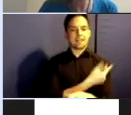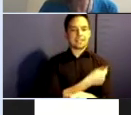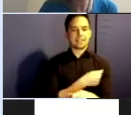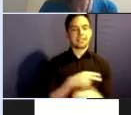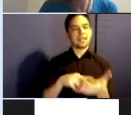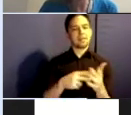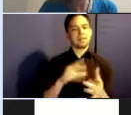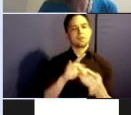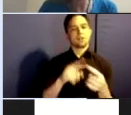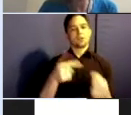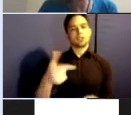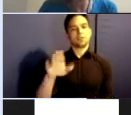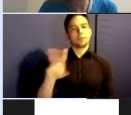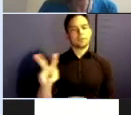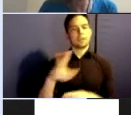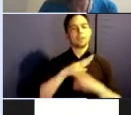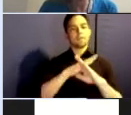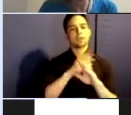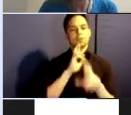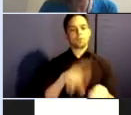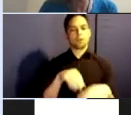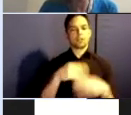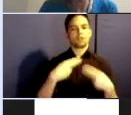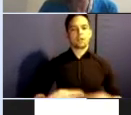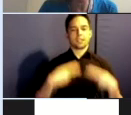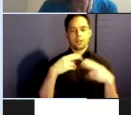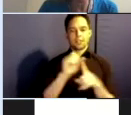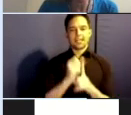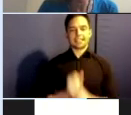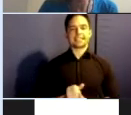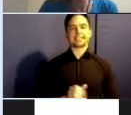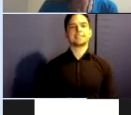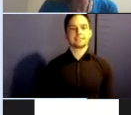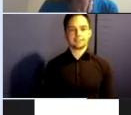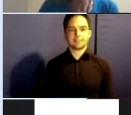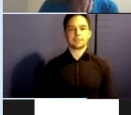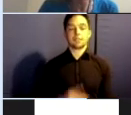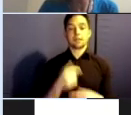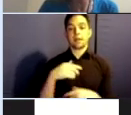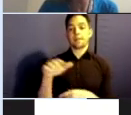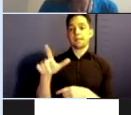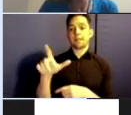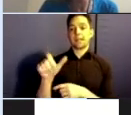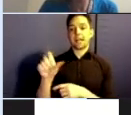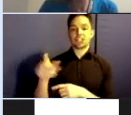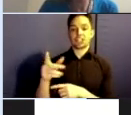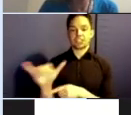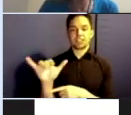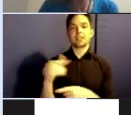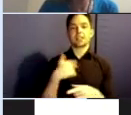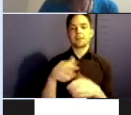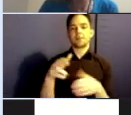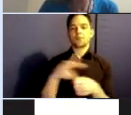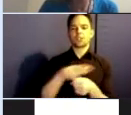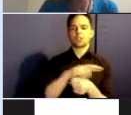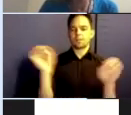for GBV prevention and response in humanitarian settings. I'm Lee Ashley and I'm the Regional